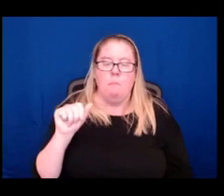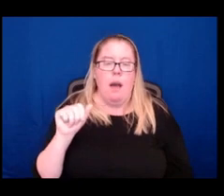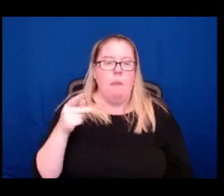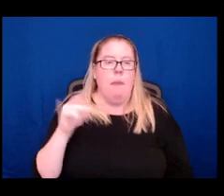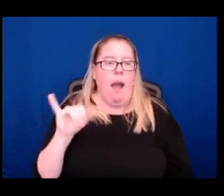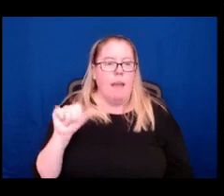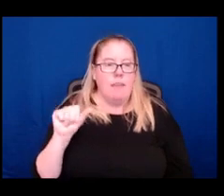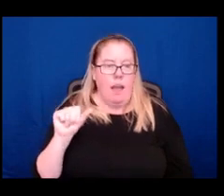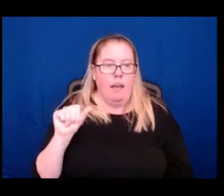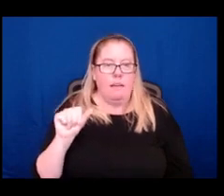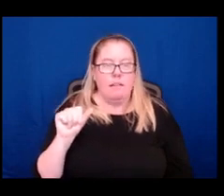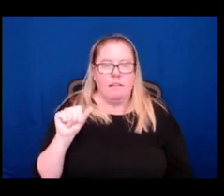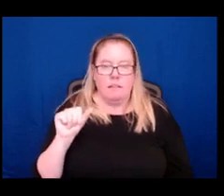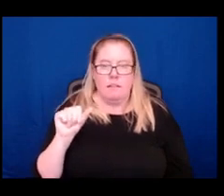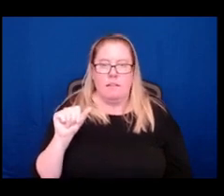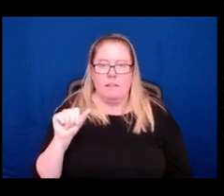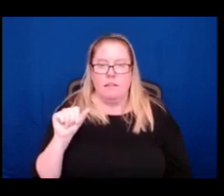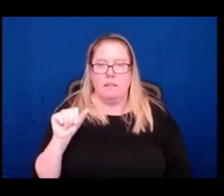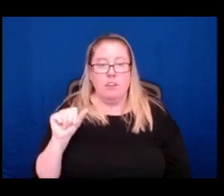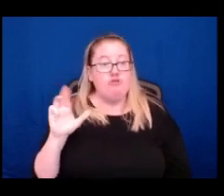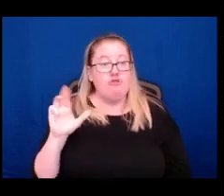ripe or unripe papaya.